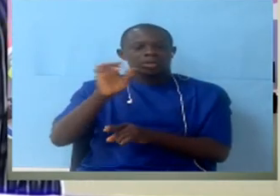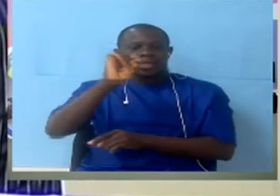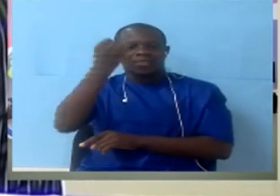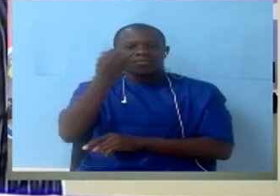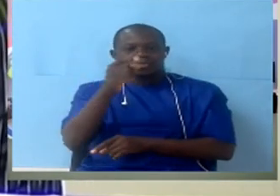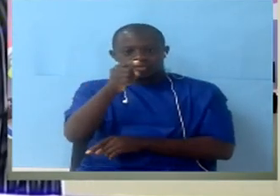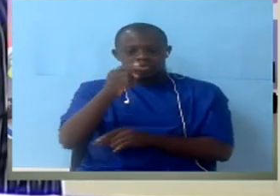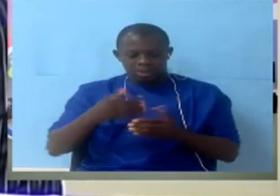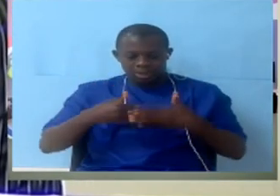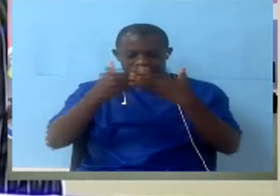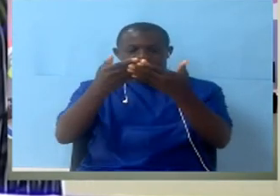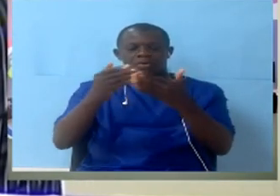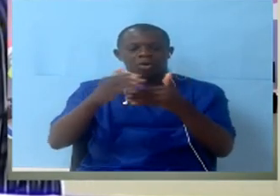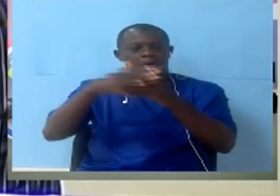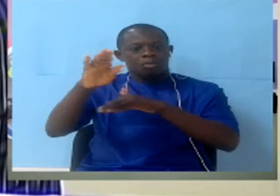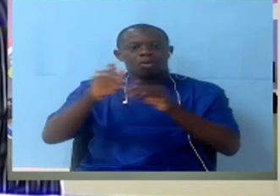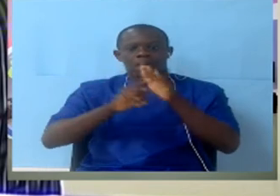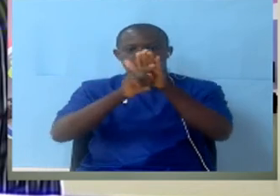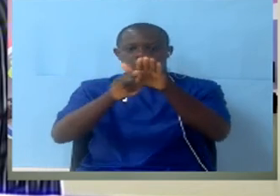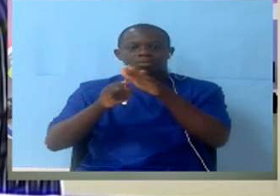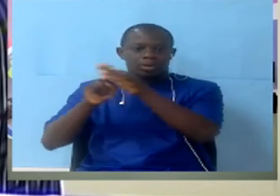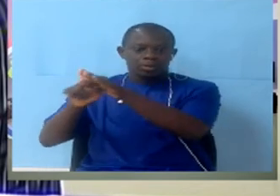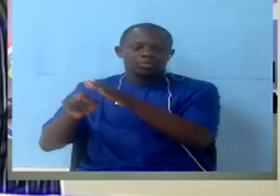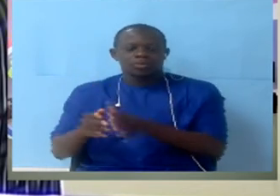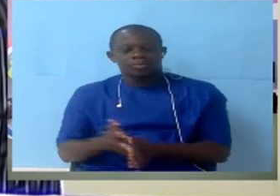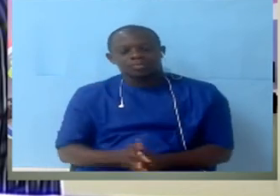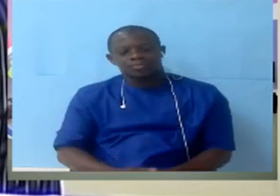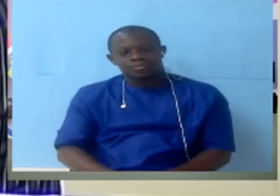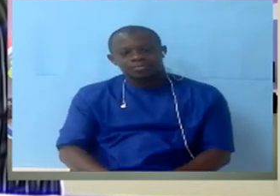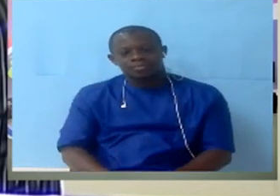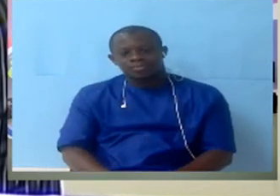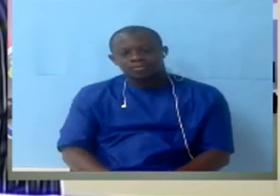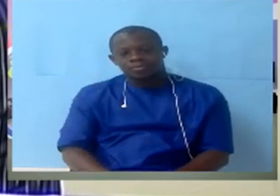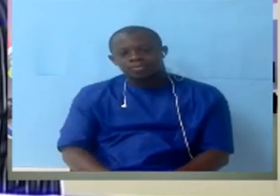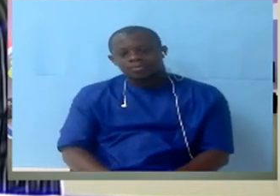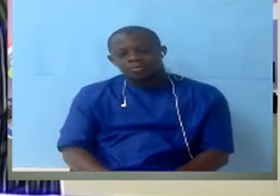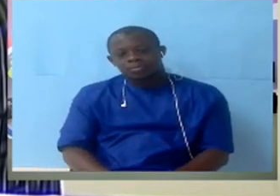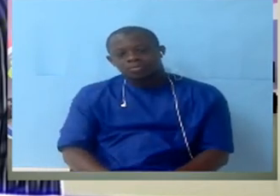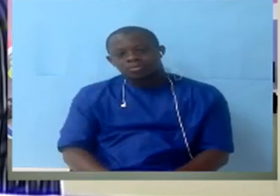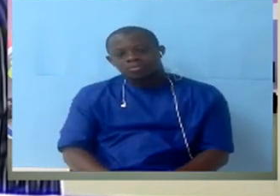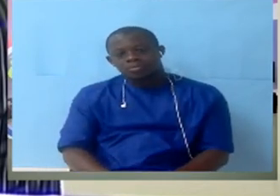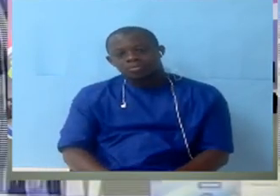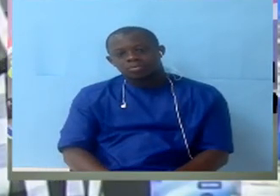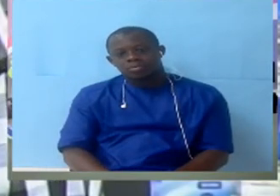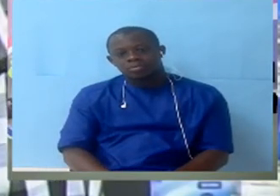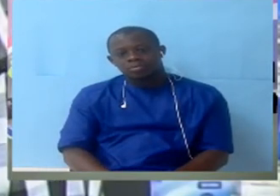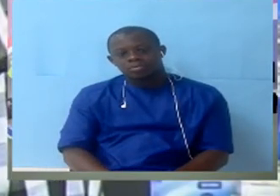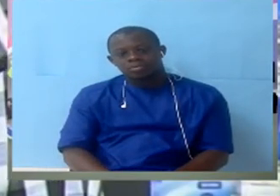examples.